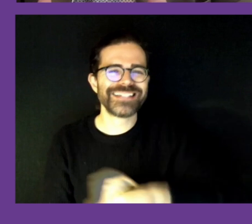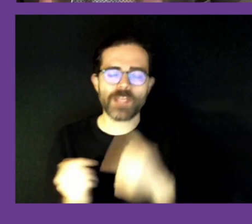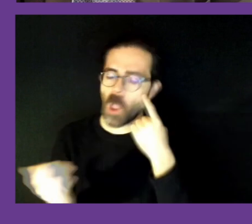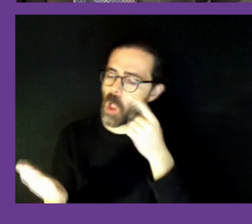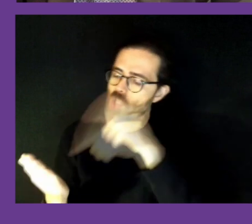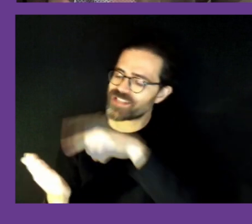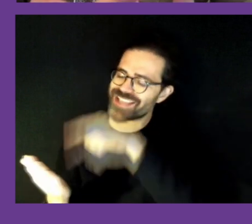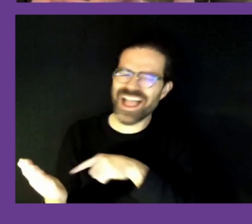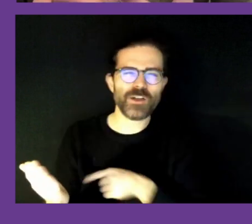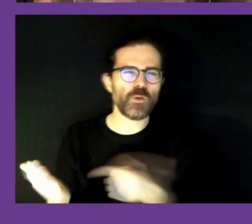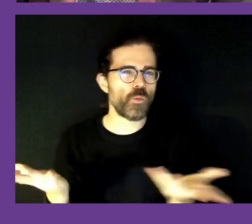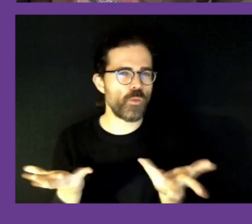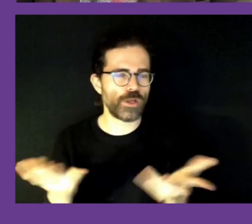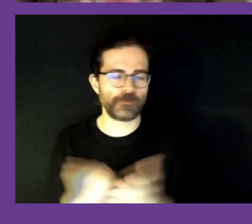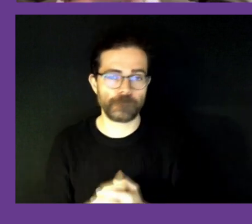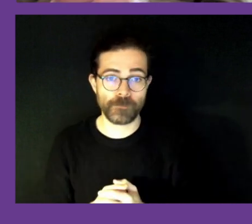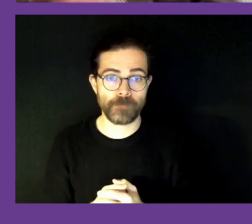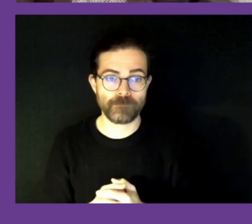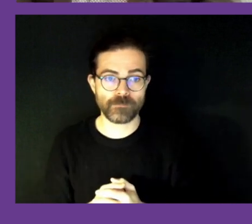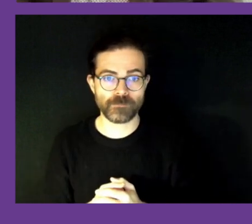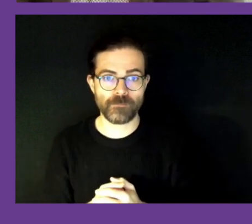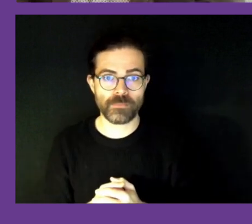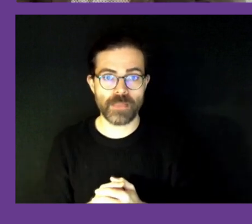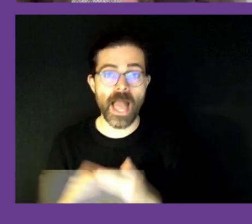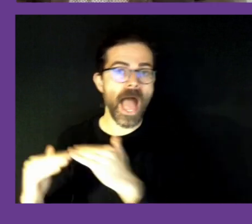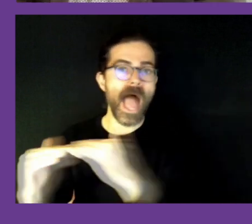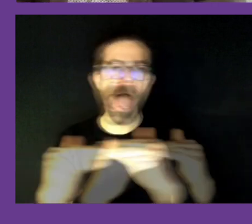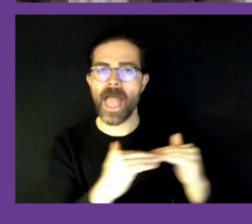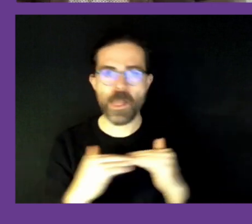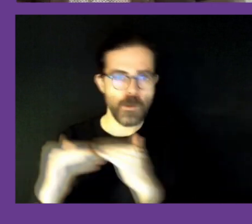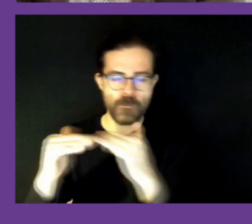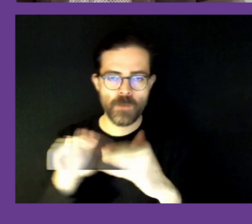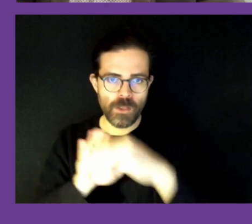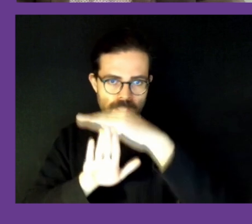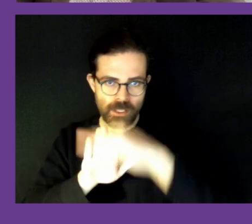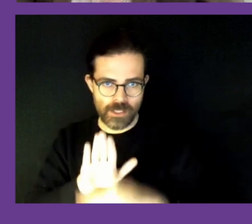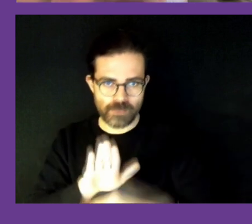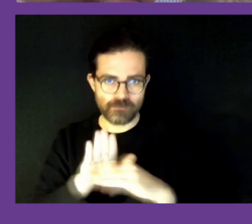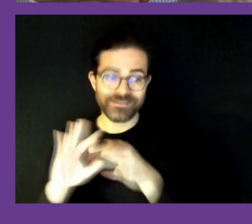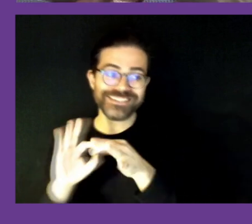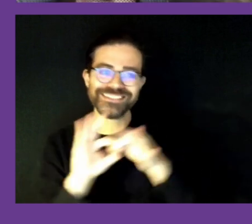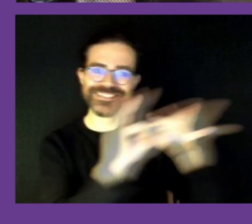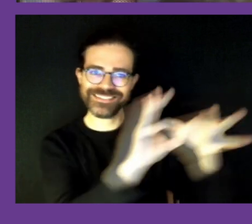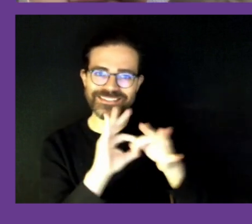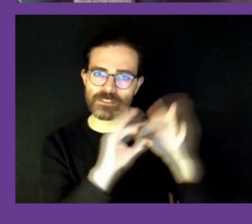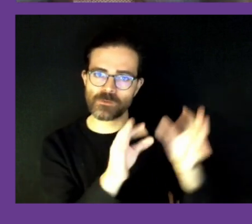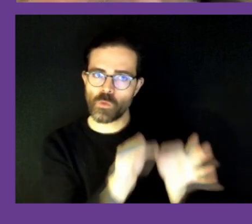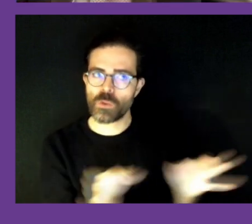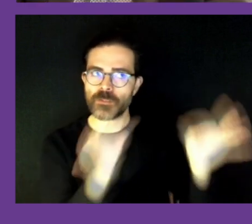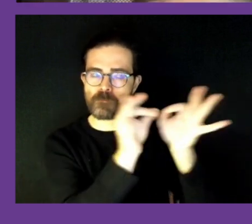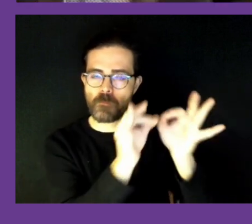standards help and provide presumption of conformity with the relevant legislation. So that